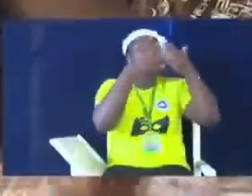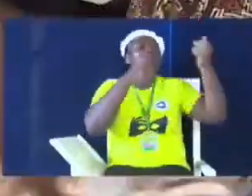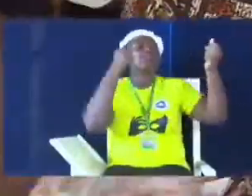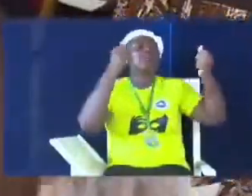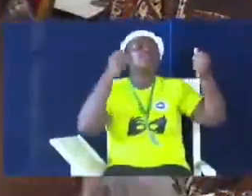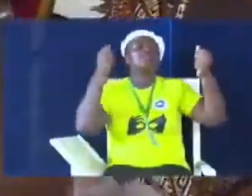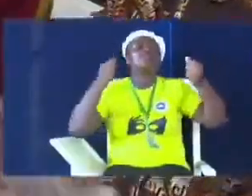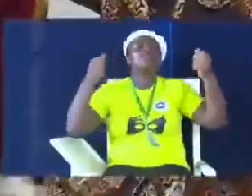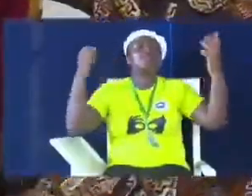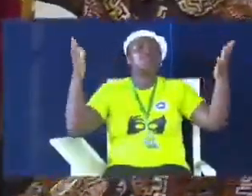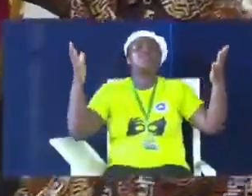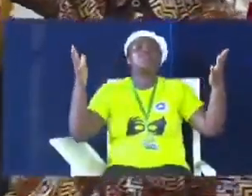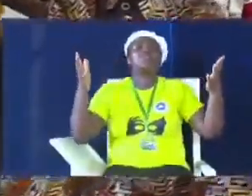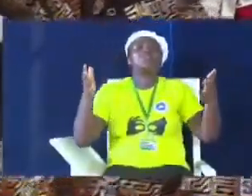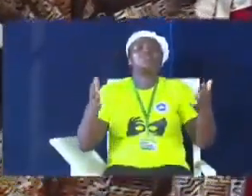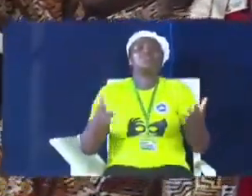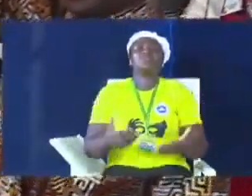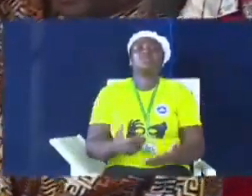hallelujah.